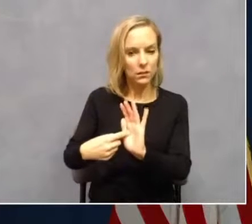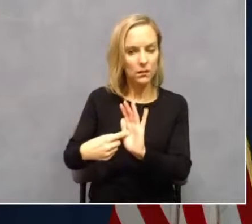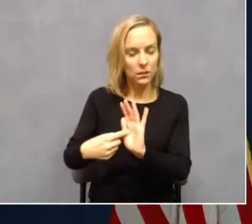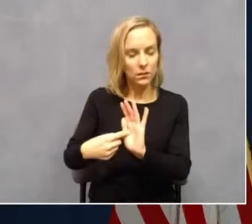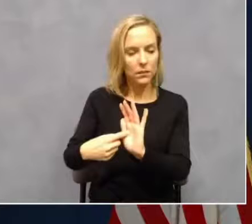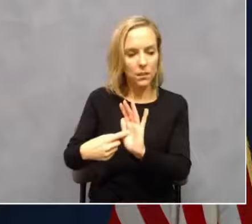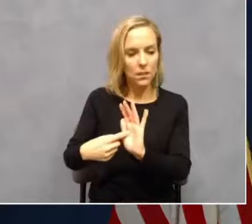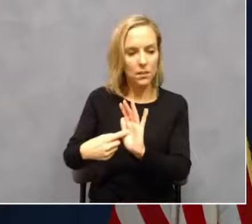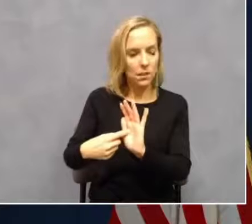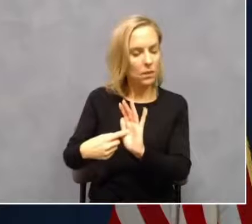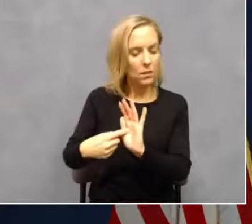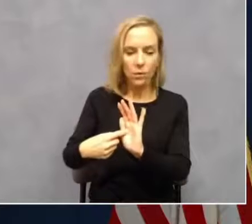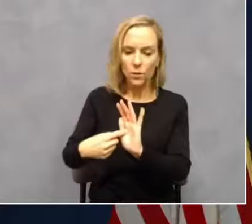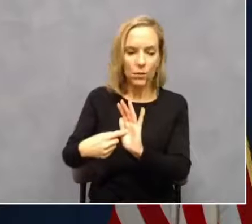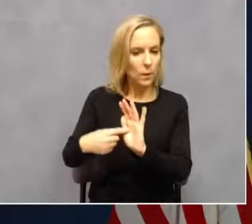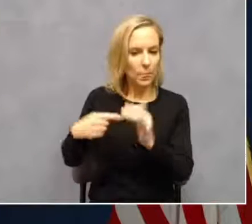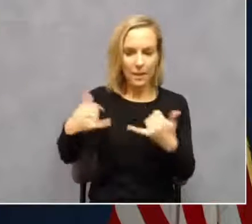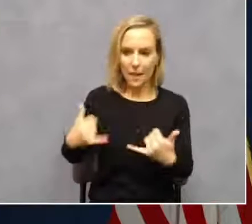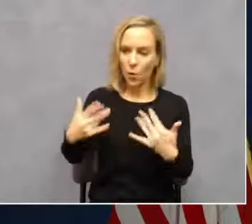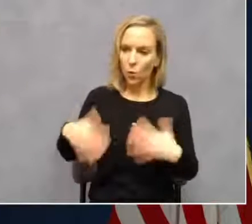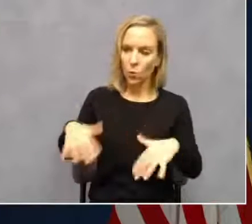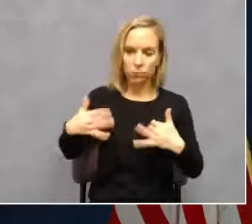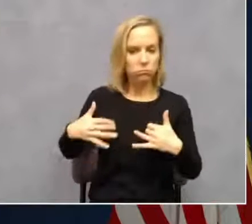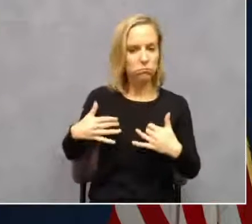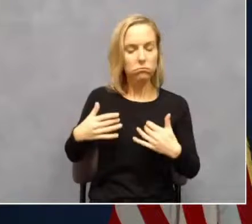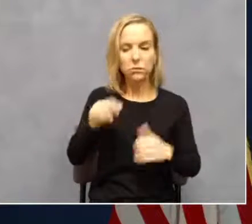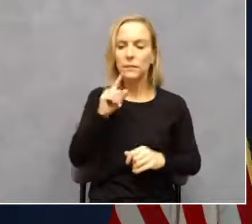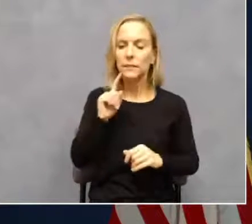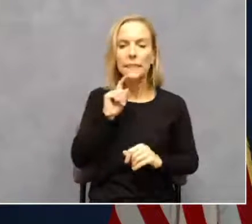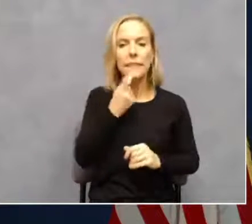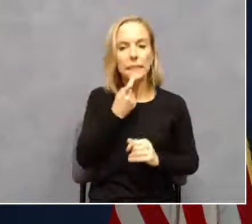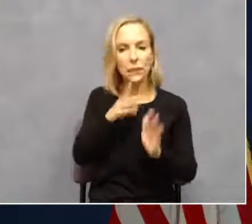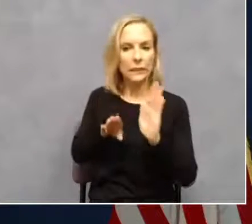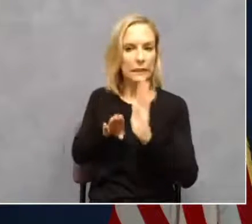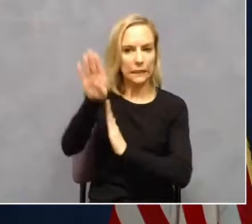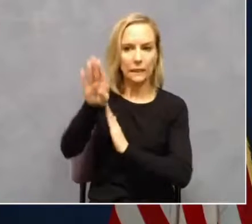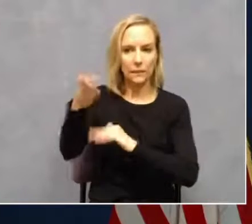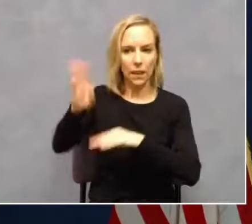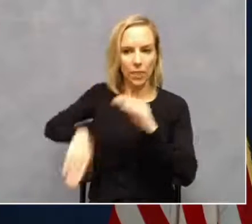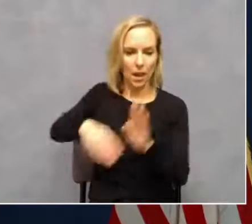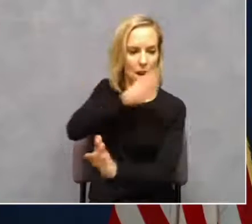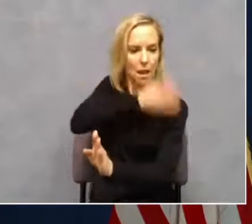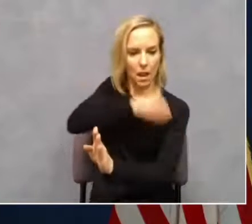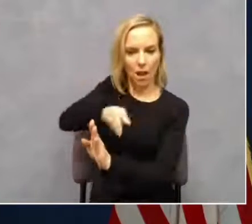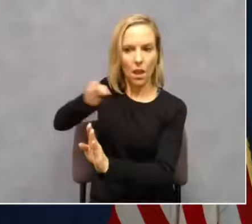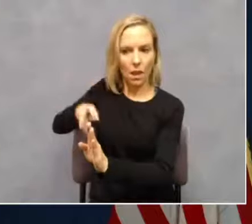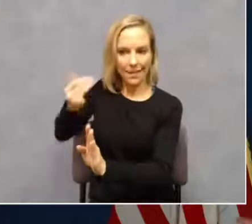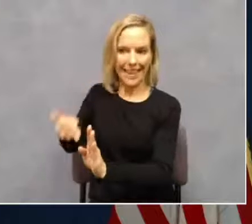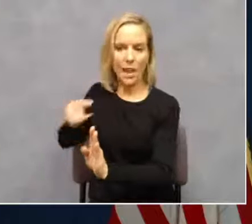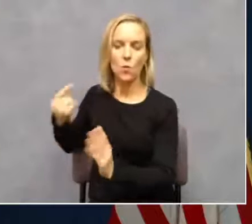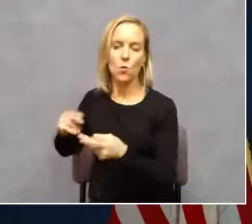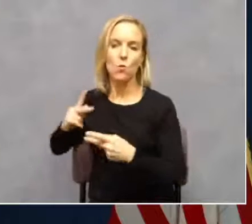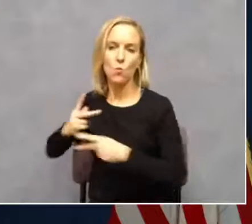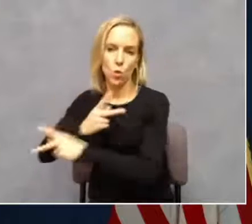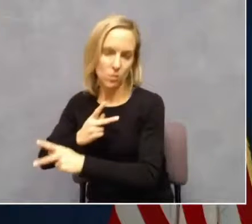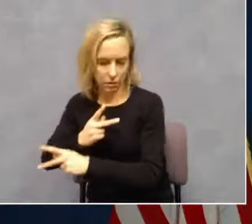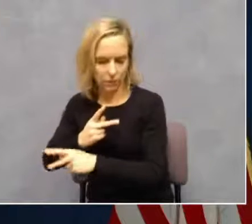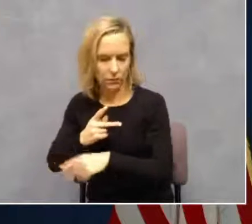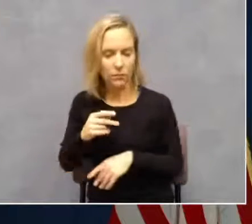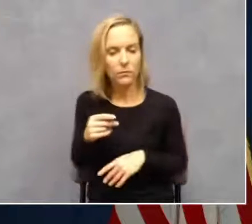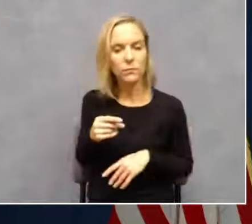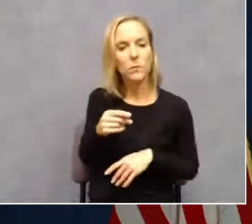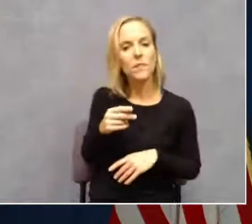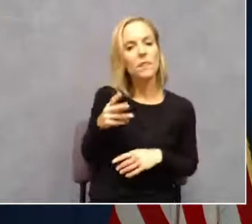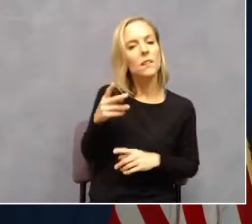worst escalation of the three that we have experienced. When you look at the incident map, it